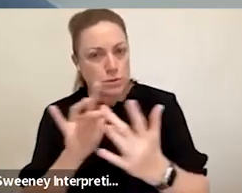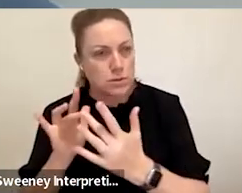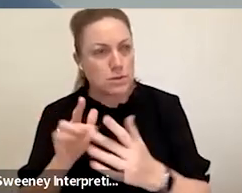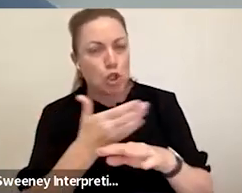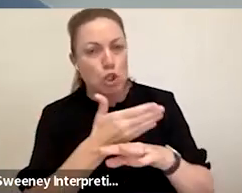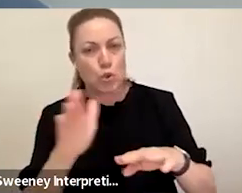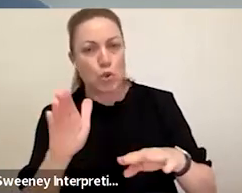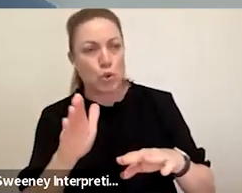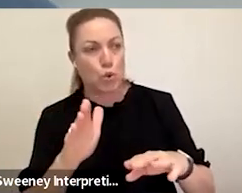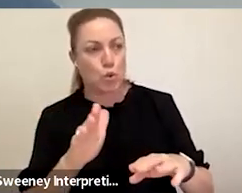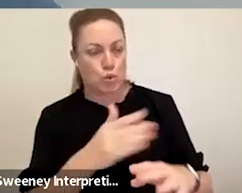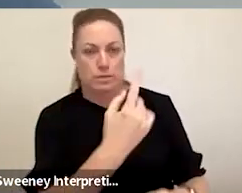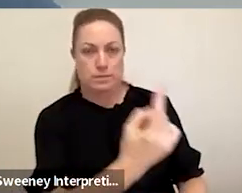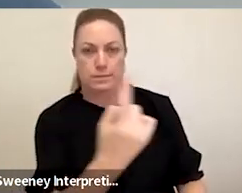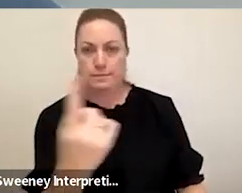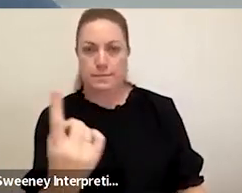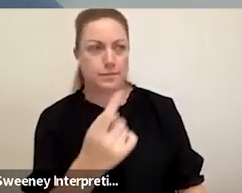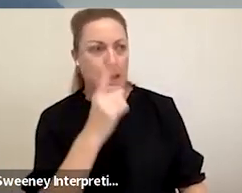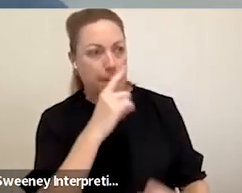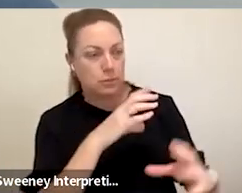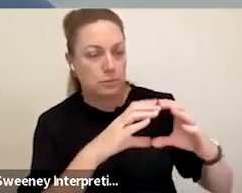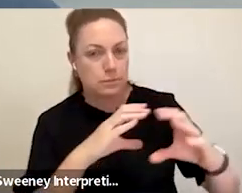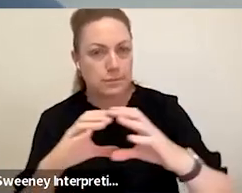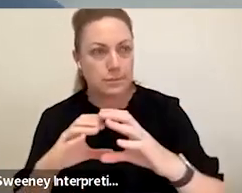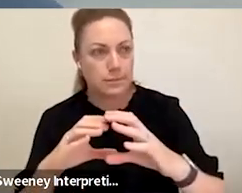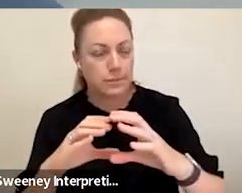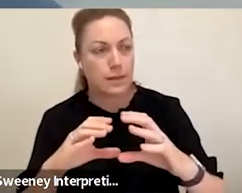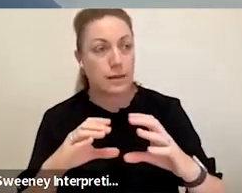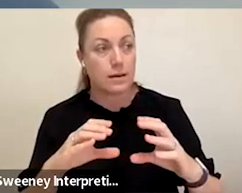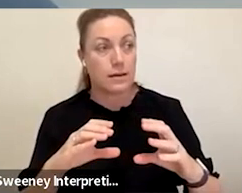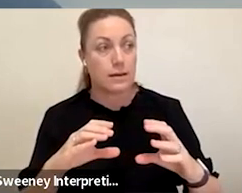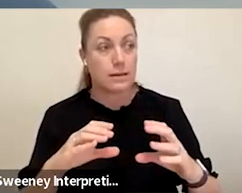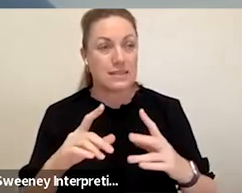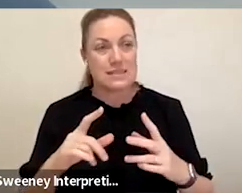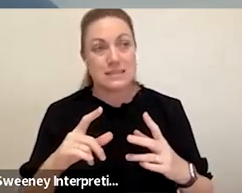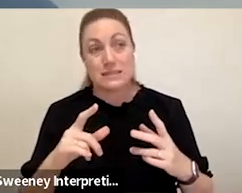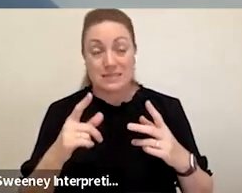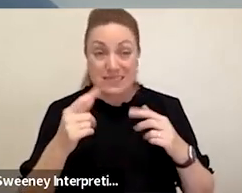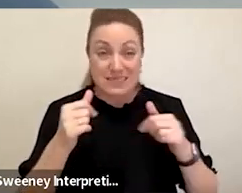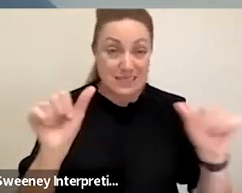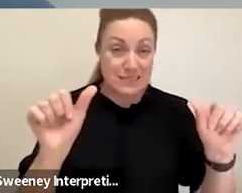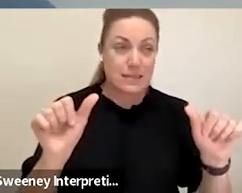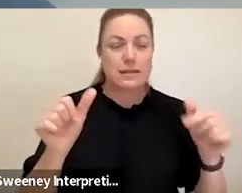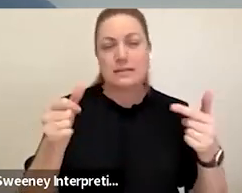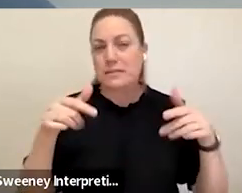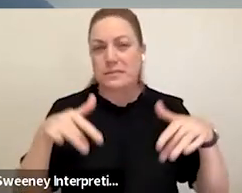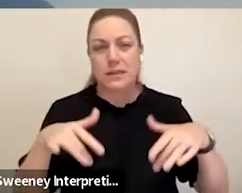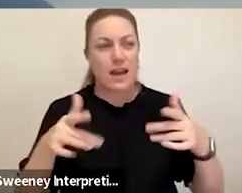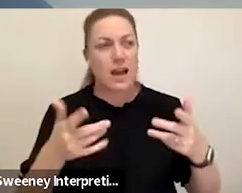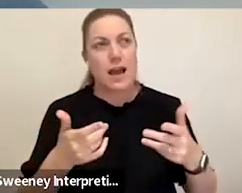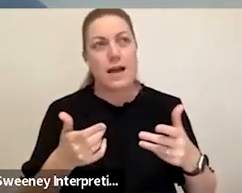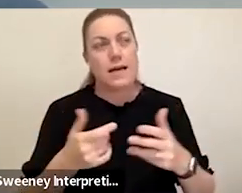new individuals to have the conversations with. I wouldn't say we've nailed that at all, Vaki. We're still sort of probably more in